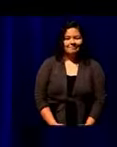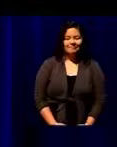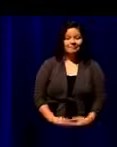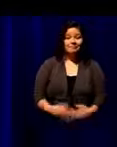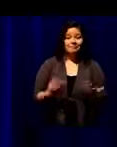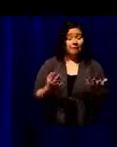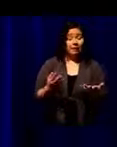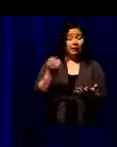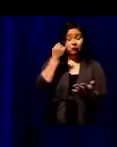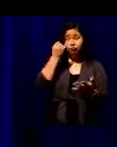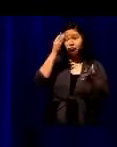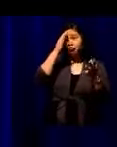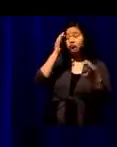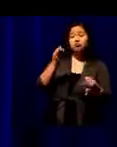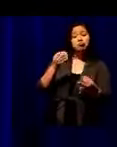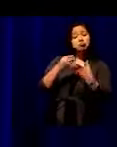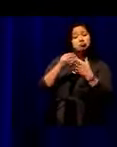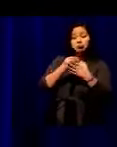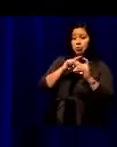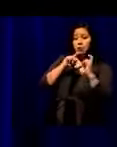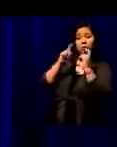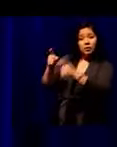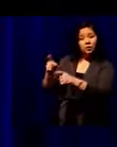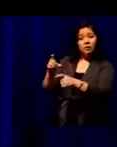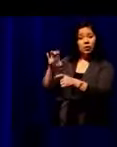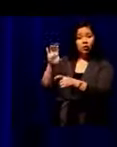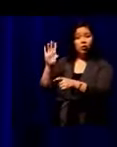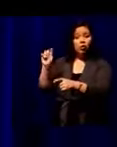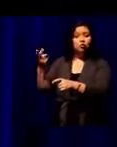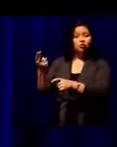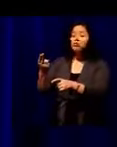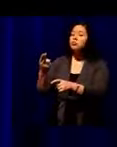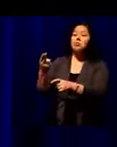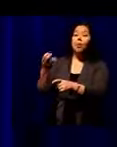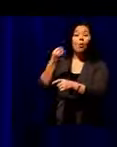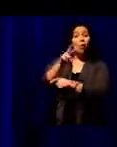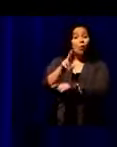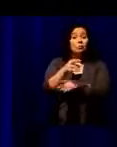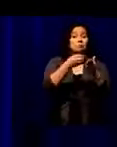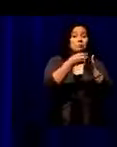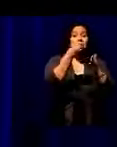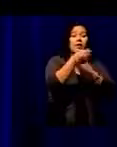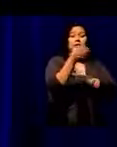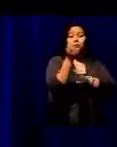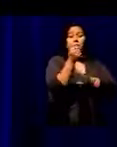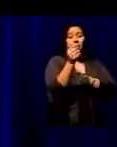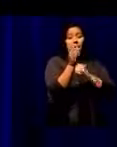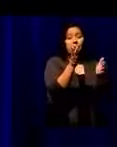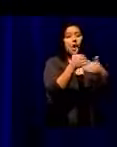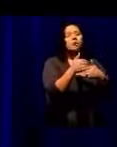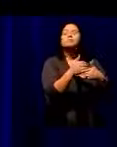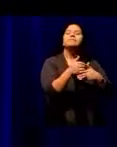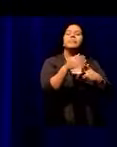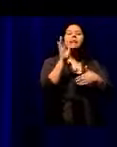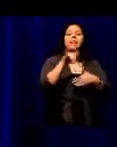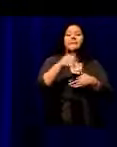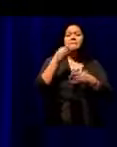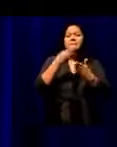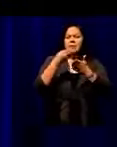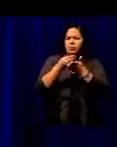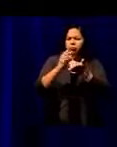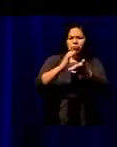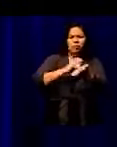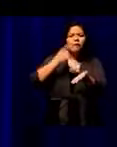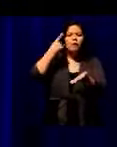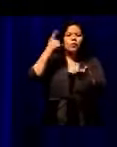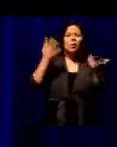A donation to the Cultch Future Fund or the purchase of a subscription will go directly towards paying